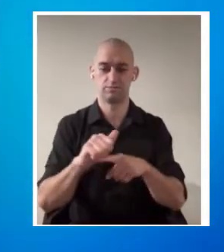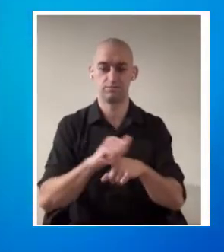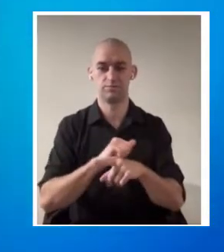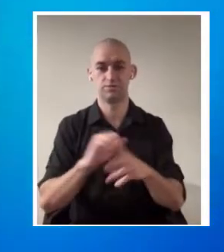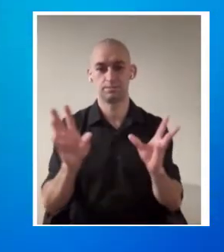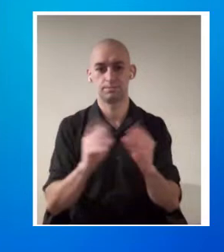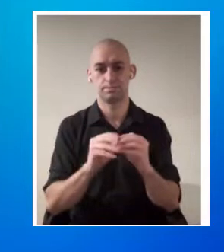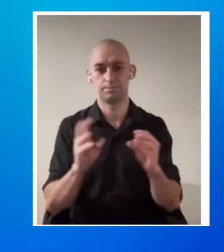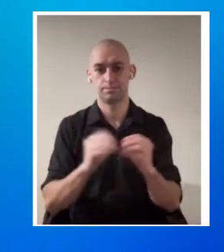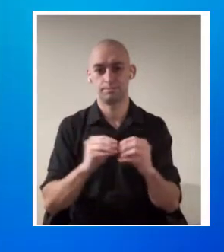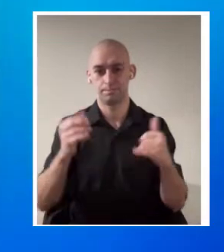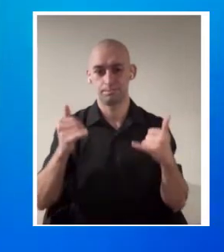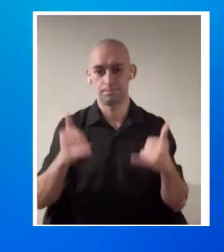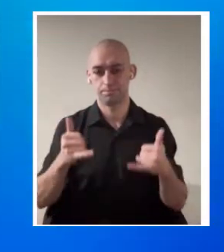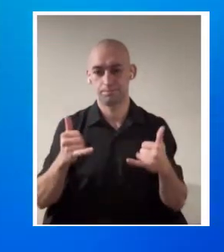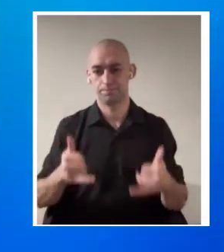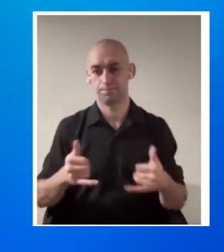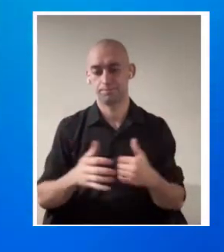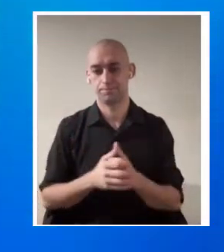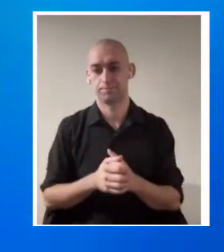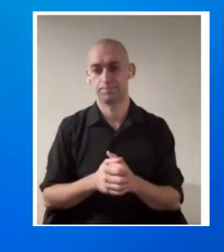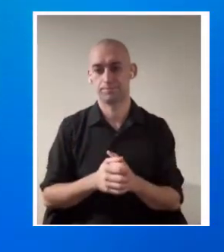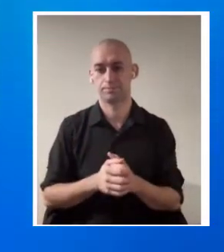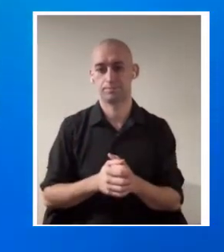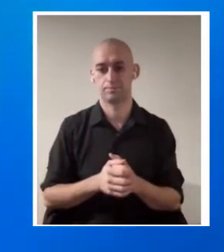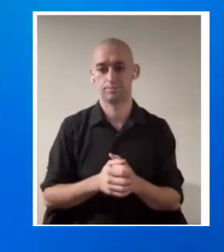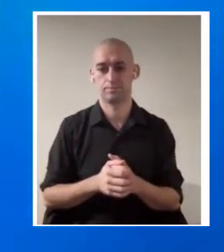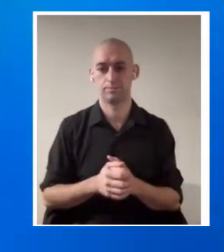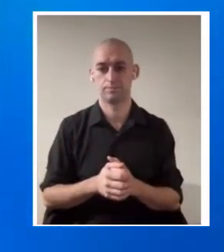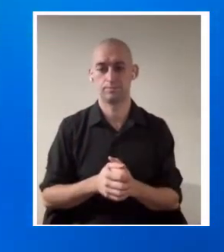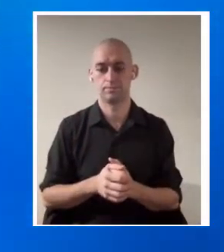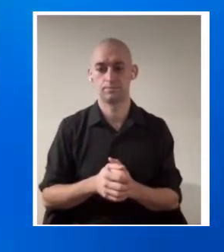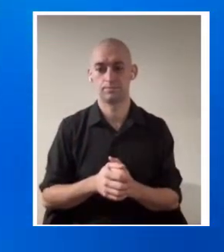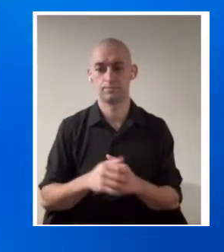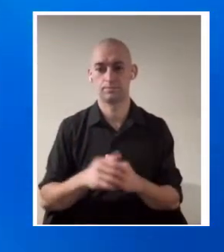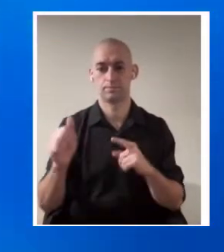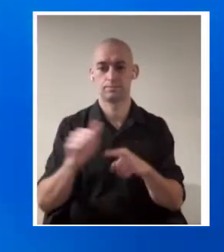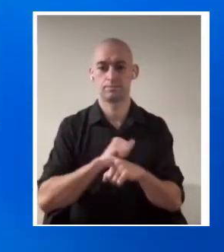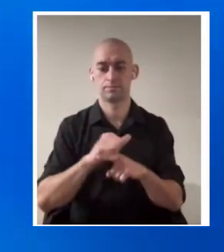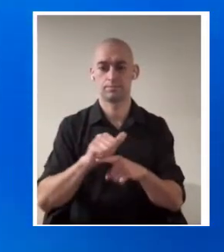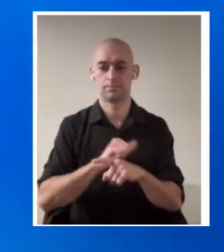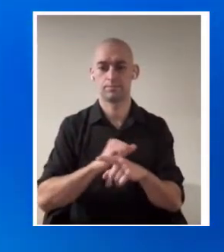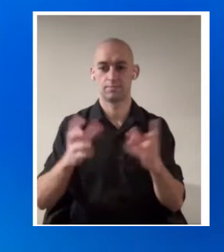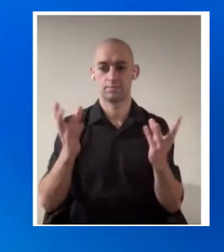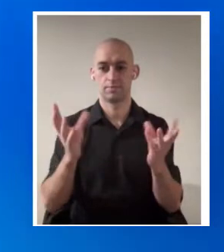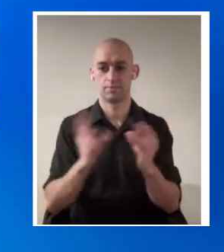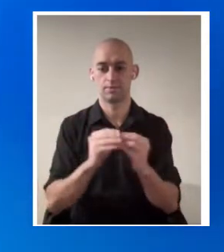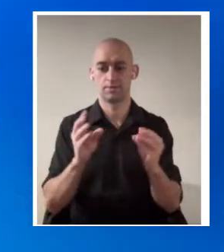question? What's one thing you learned from our presentation? One thing that you learned. Okay.